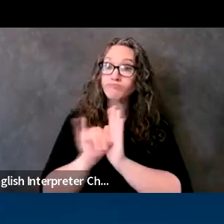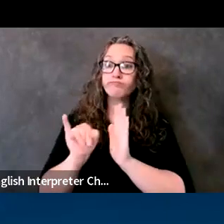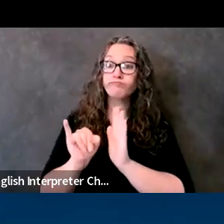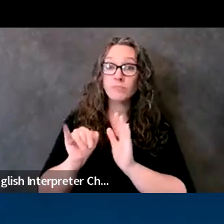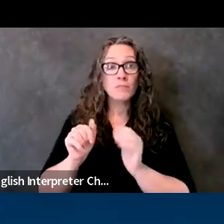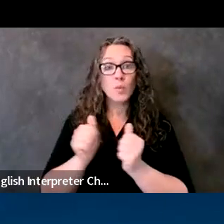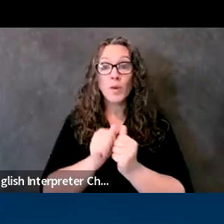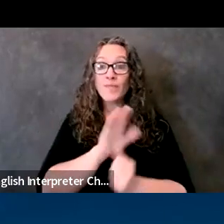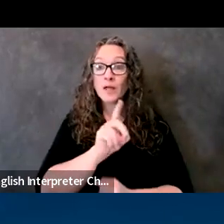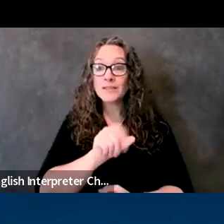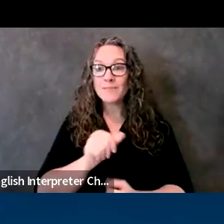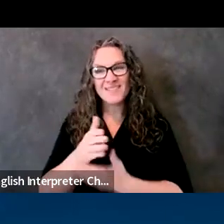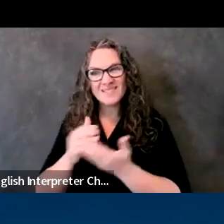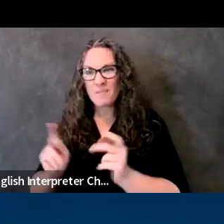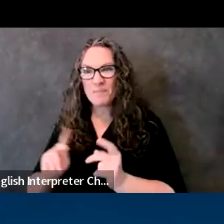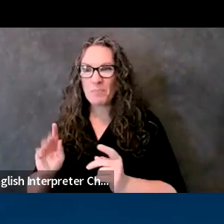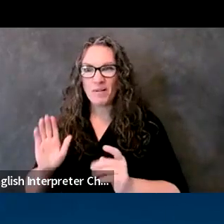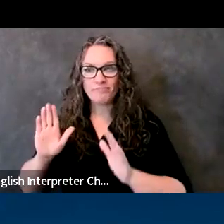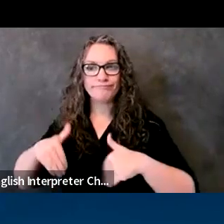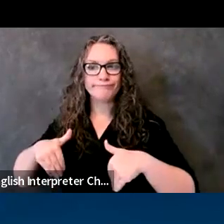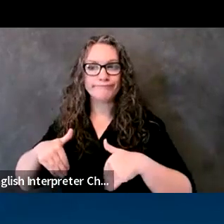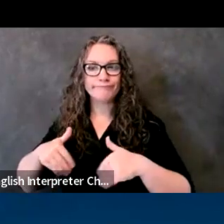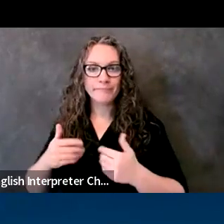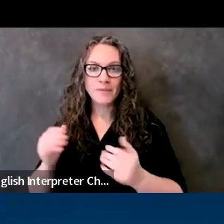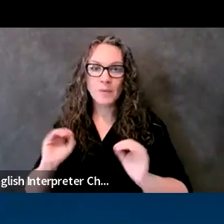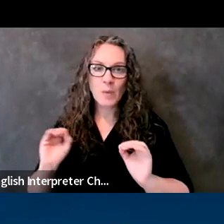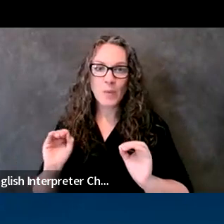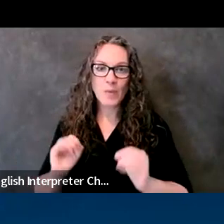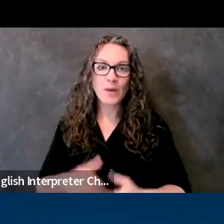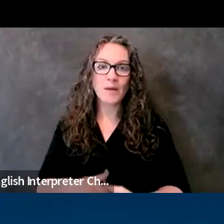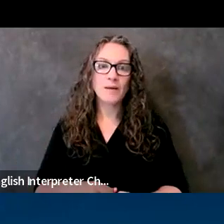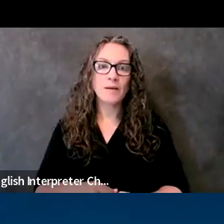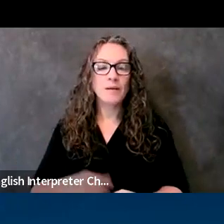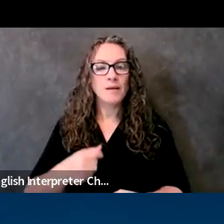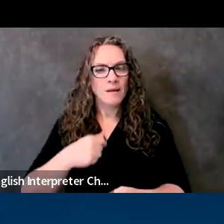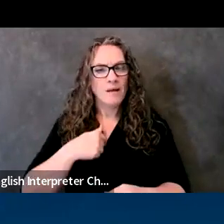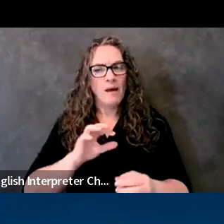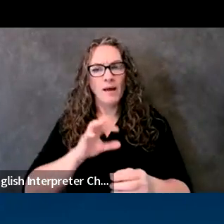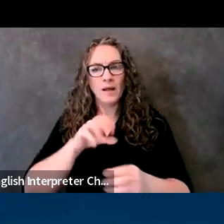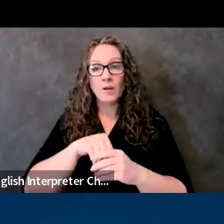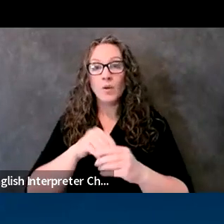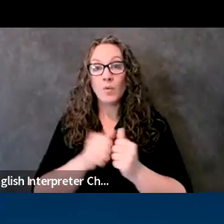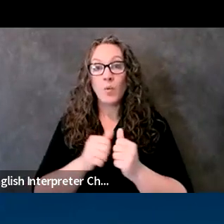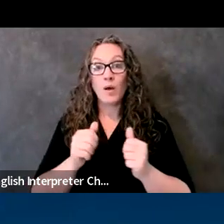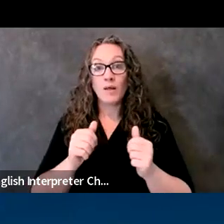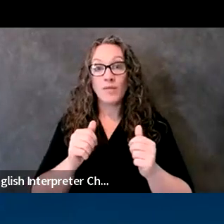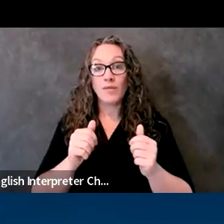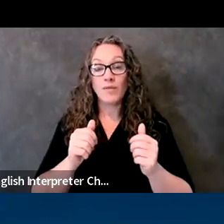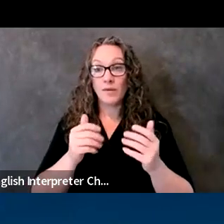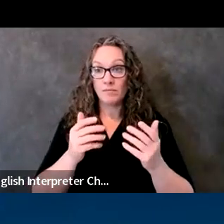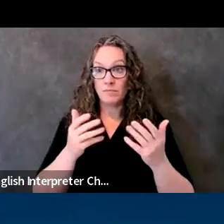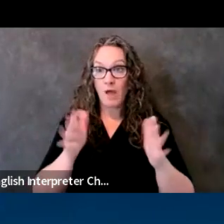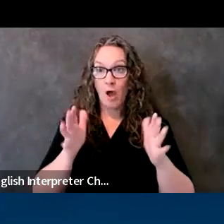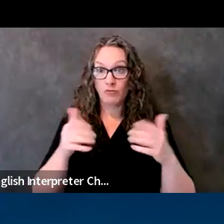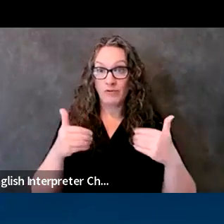not. And so I incorporated what they already had created, a safety plan,